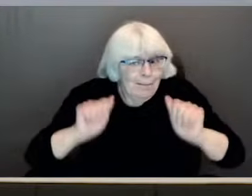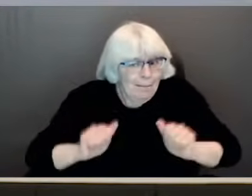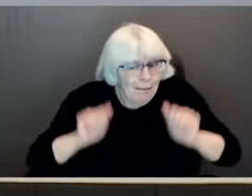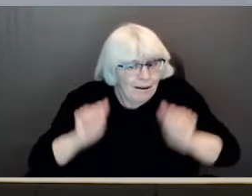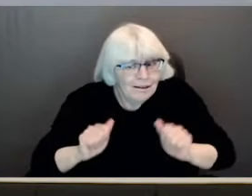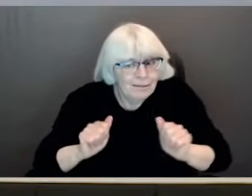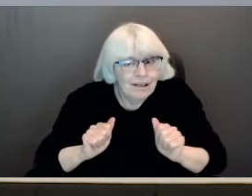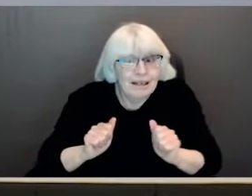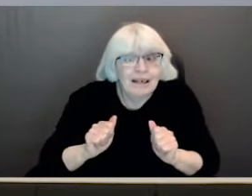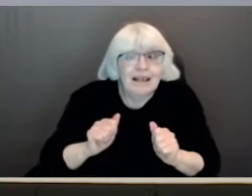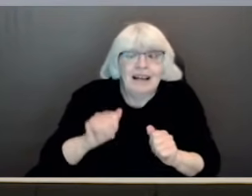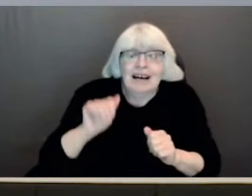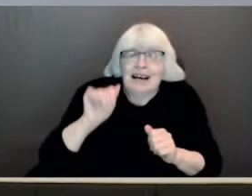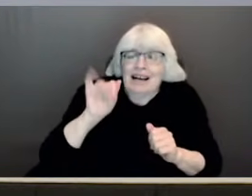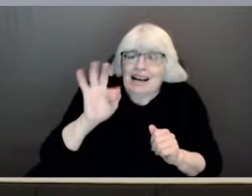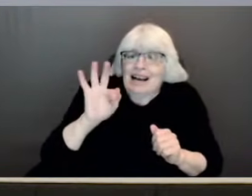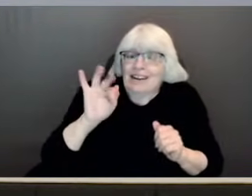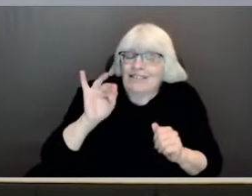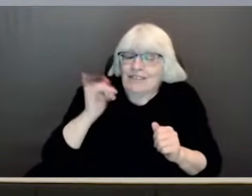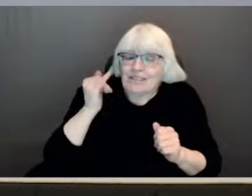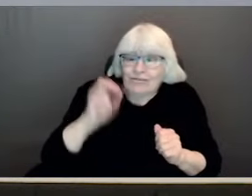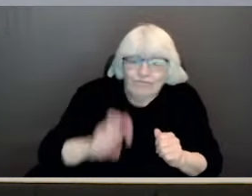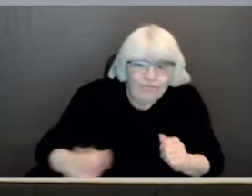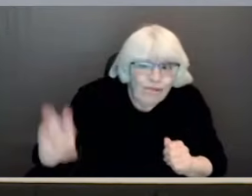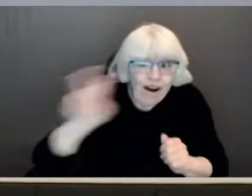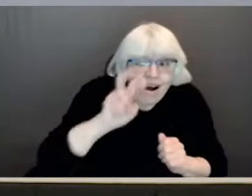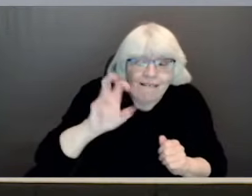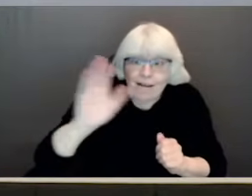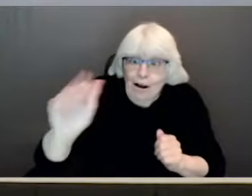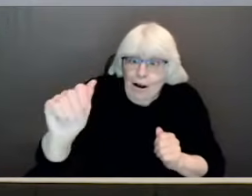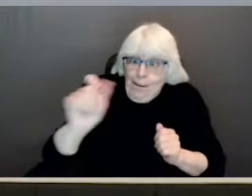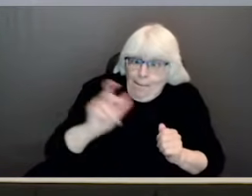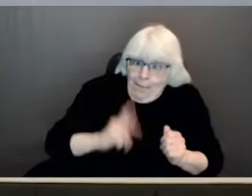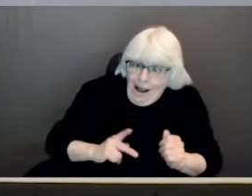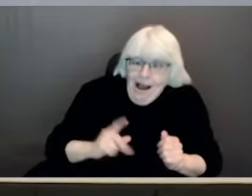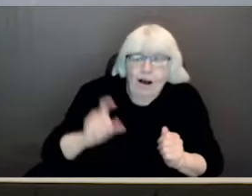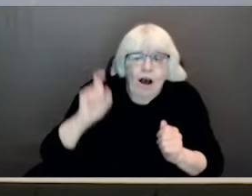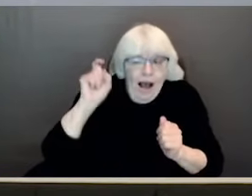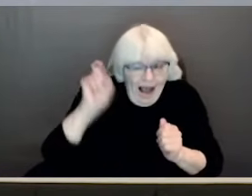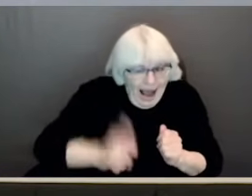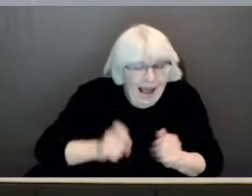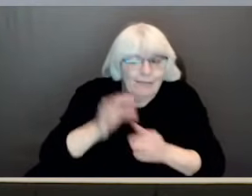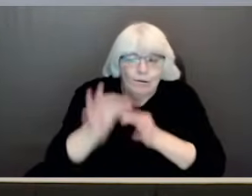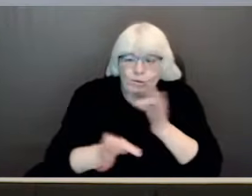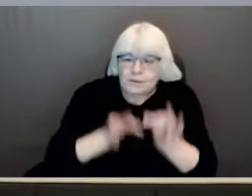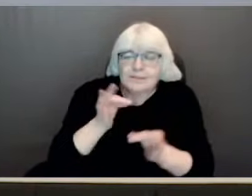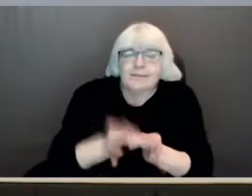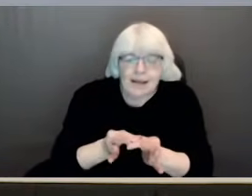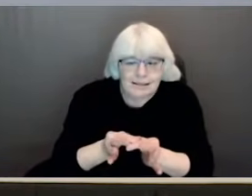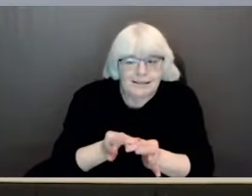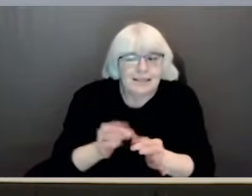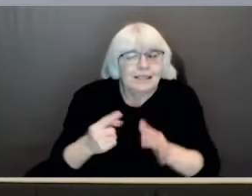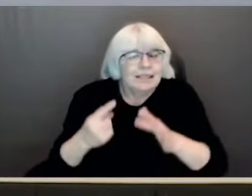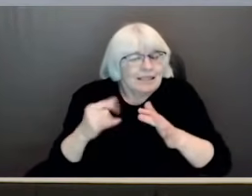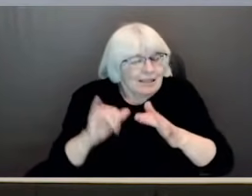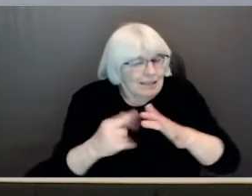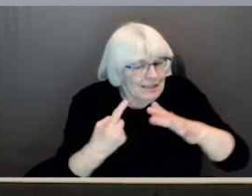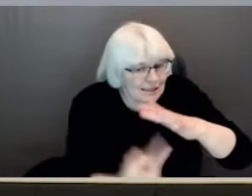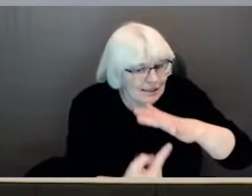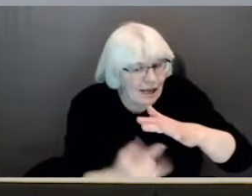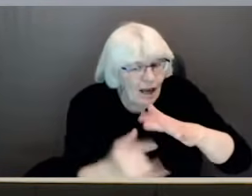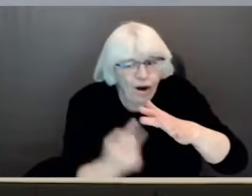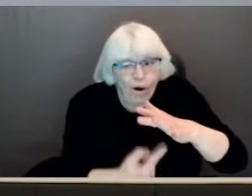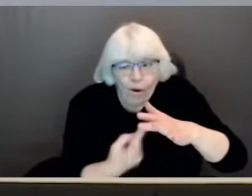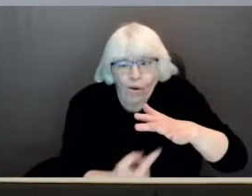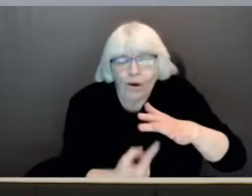follow-up after arriving in PEI, our increased access to rapid tests, and the limited community transmission of COVID-19 in PEI in the